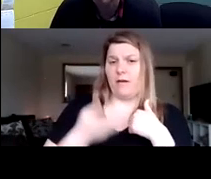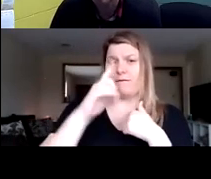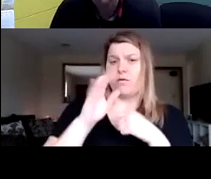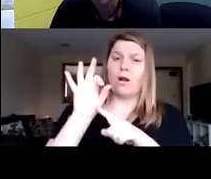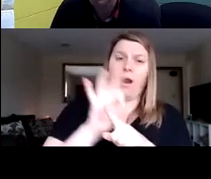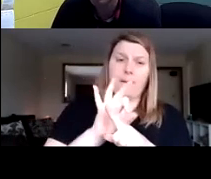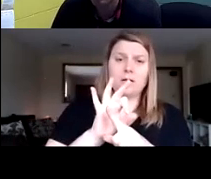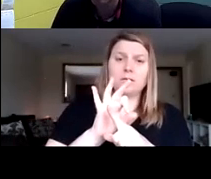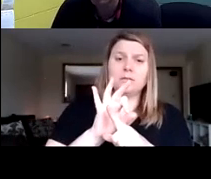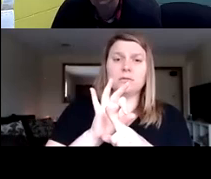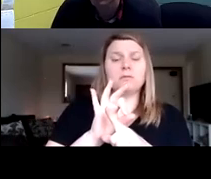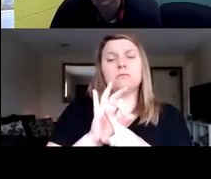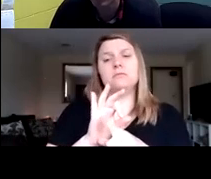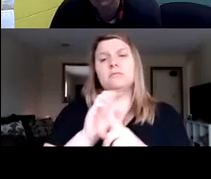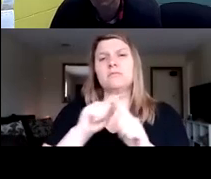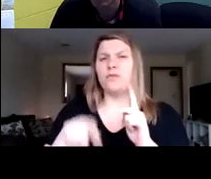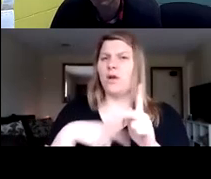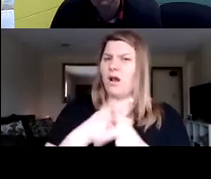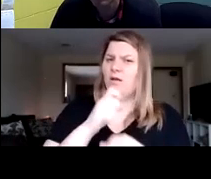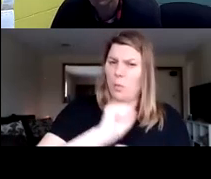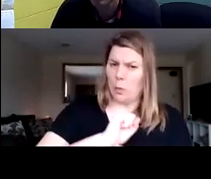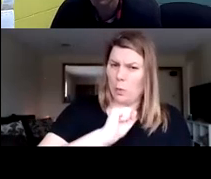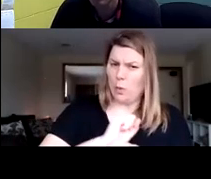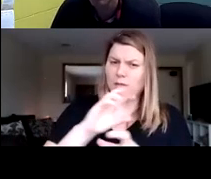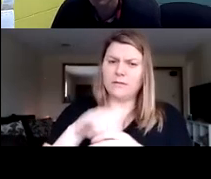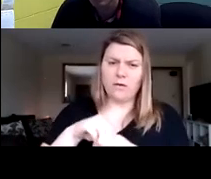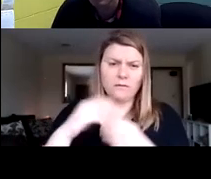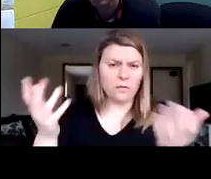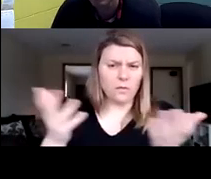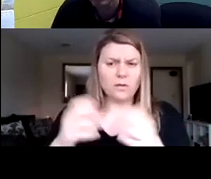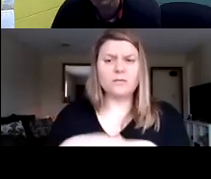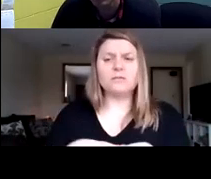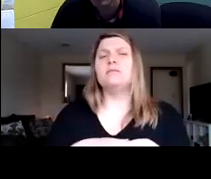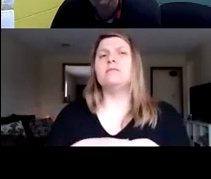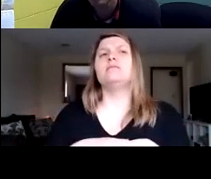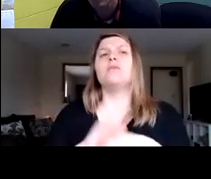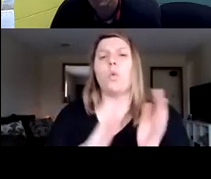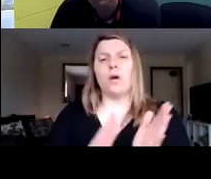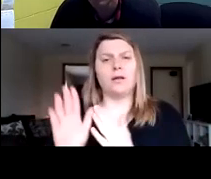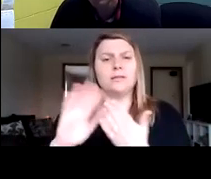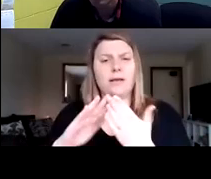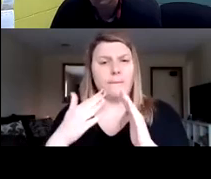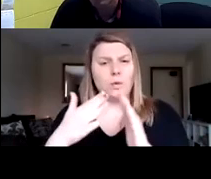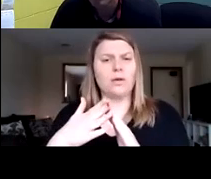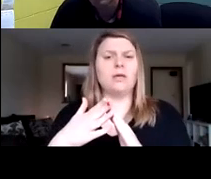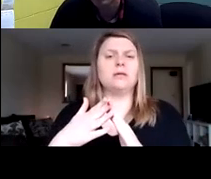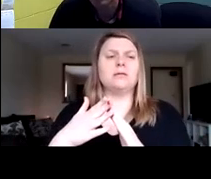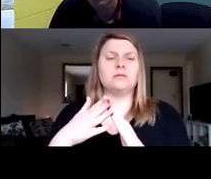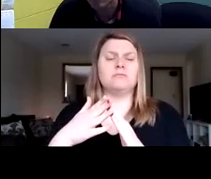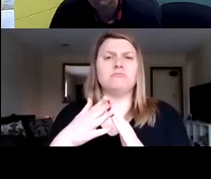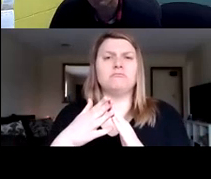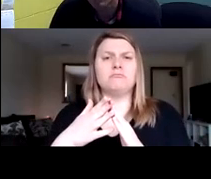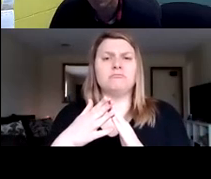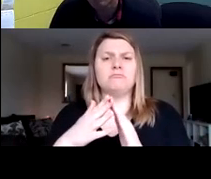months. The types of work that I was involved in was organizing communities around